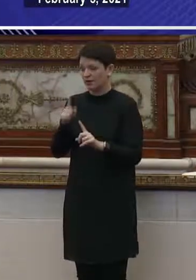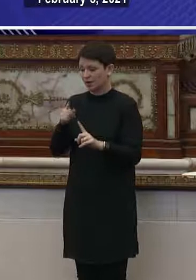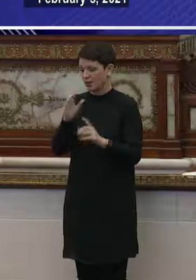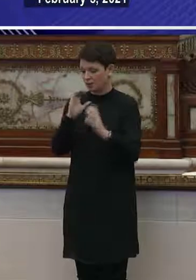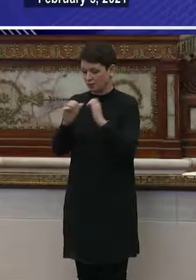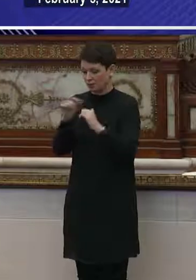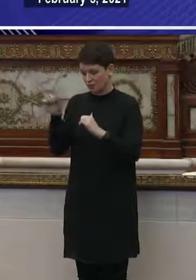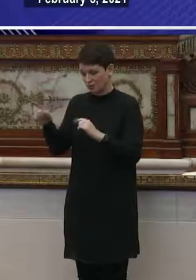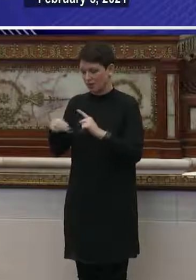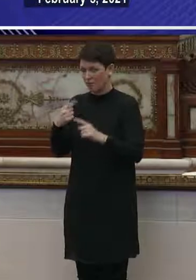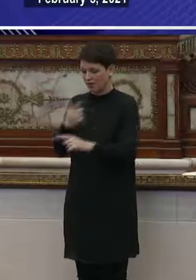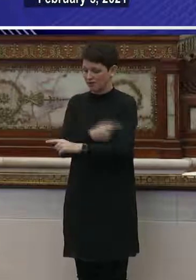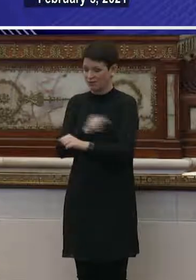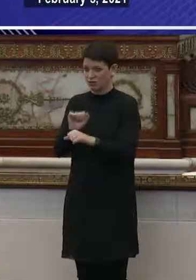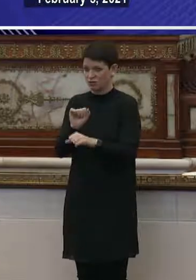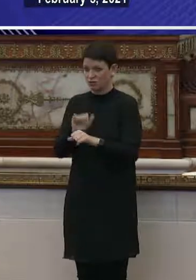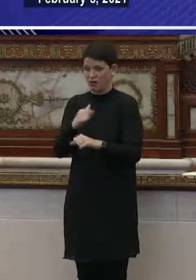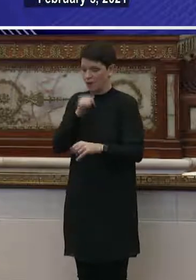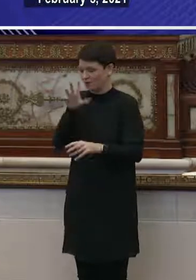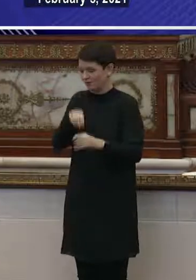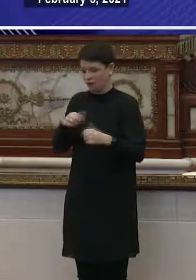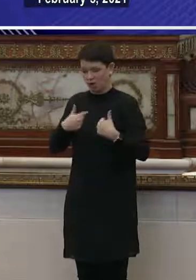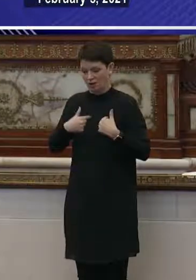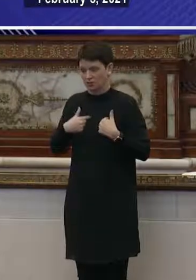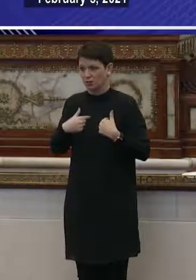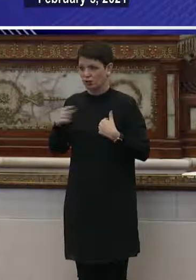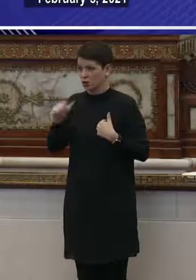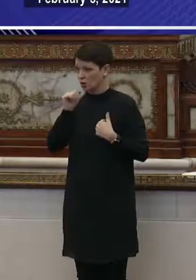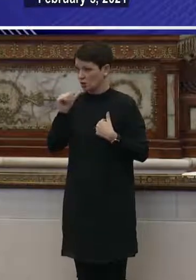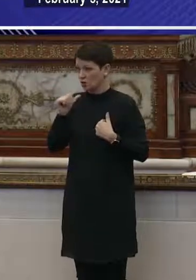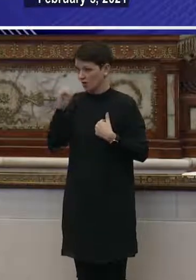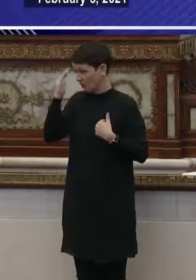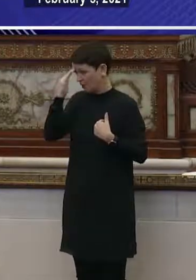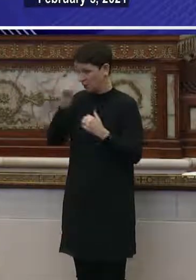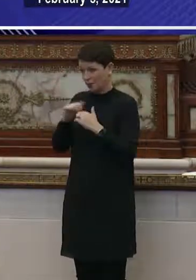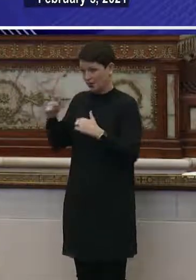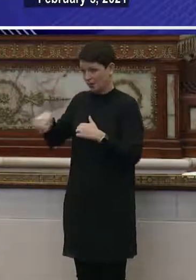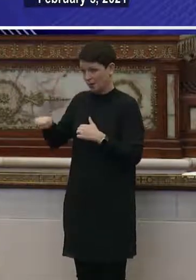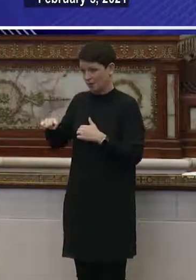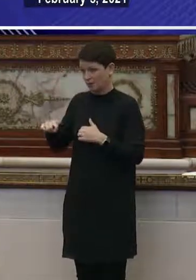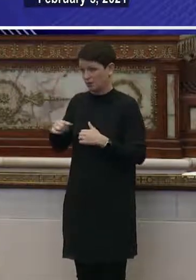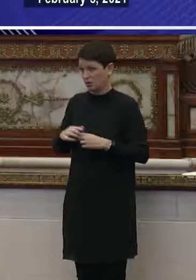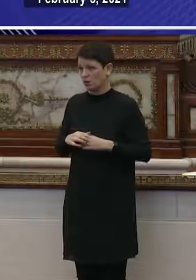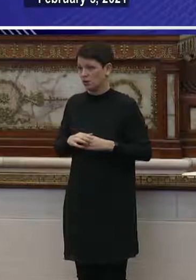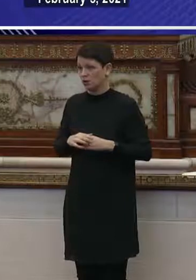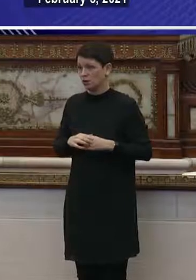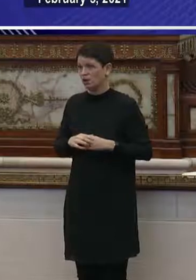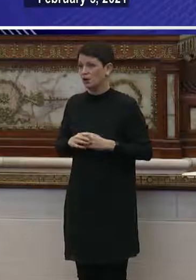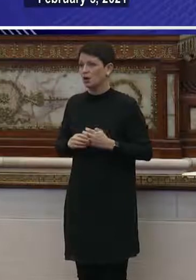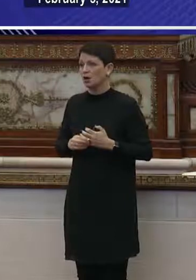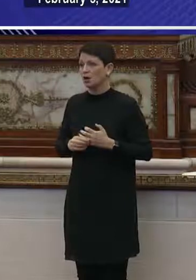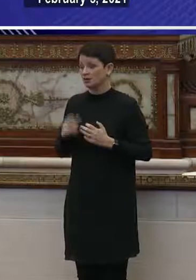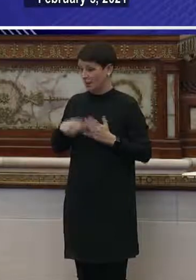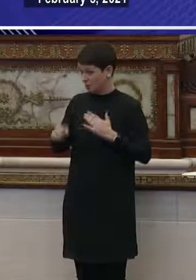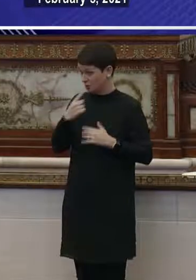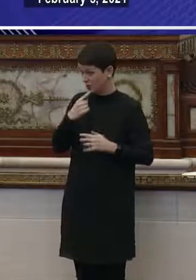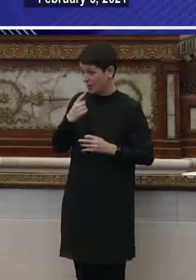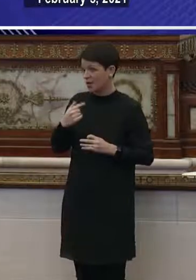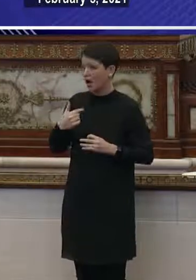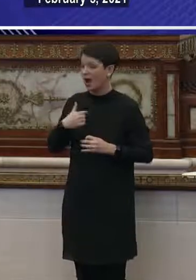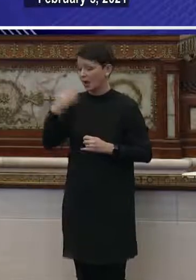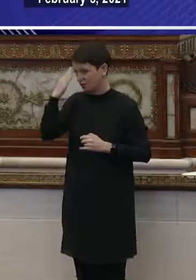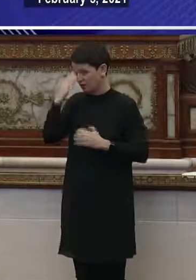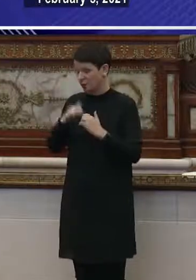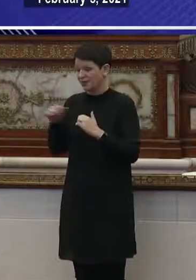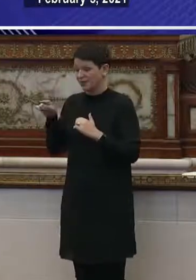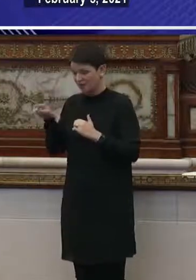with them about the vaccination work. So you're unfamiliar with them? You were unfamiliar with them? I was familiar. Is that what you're saying? I was familiar with them